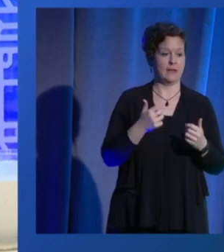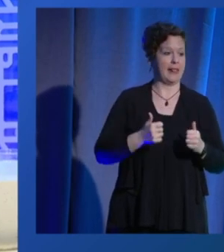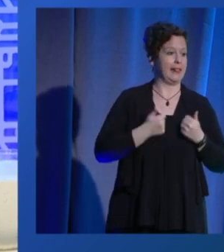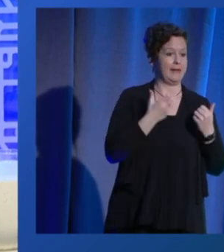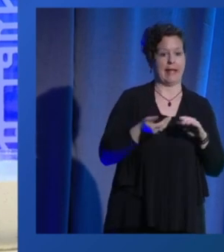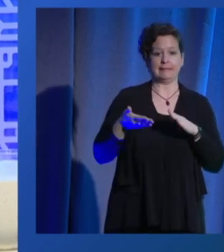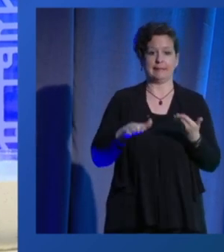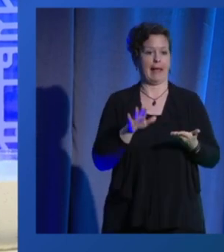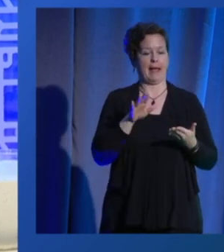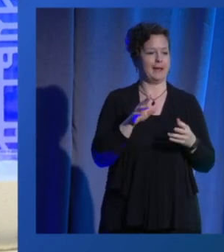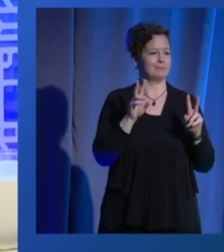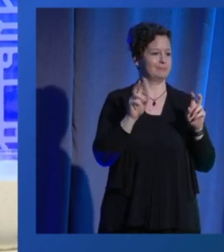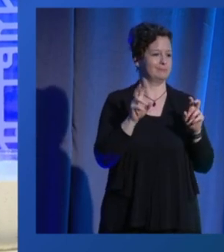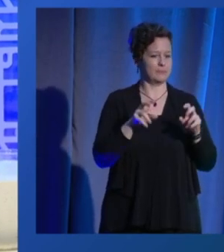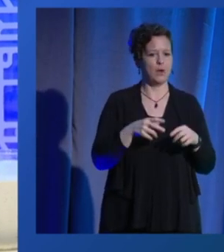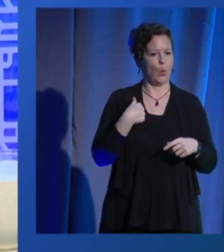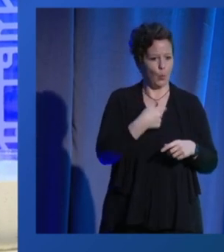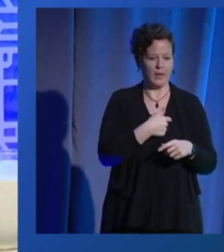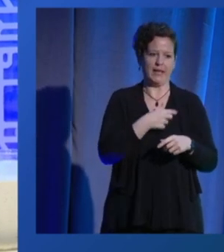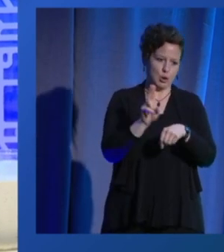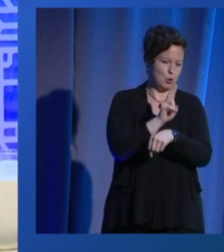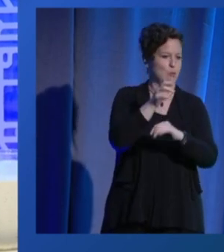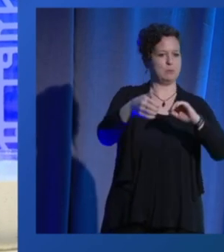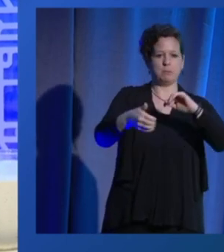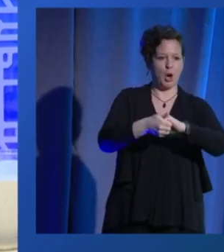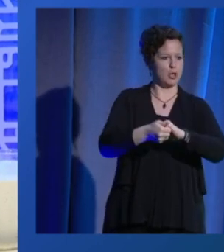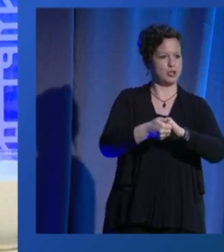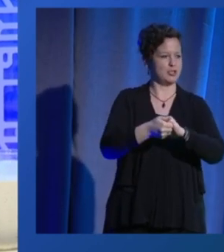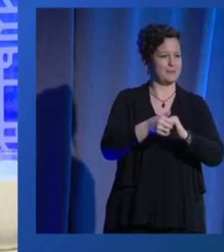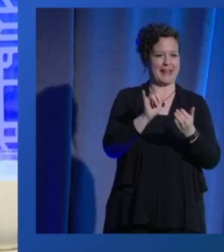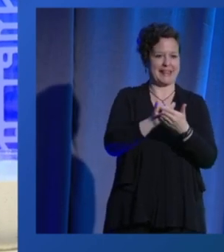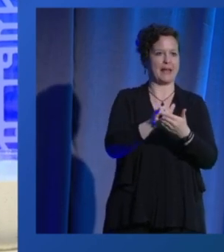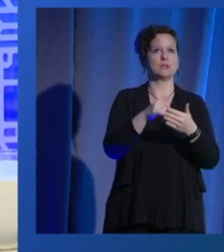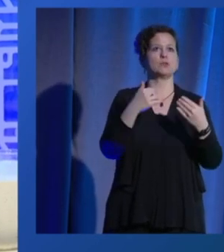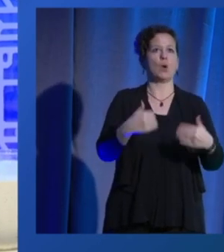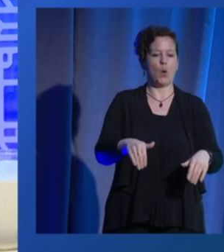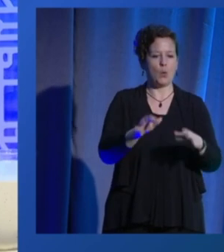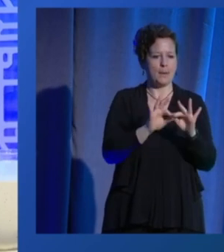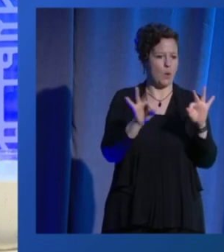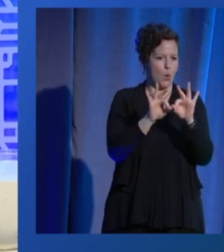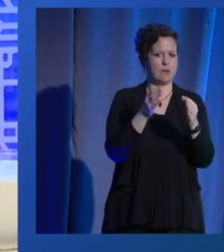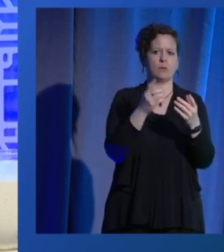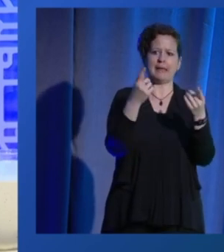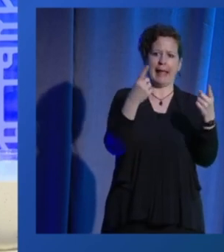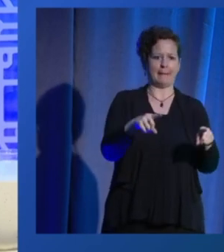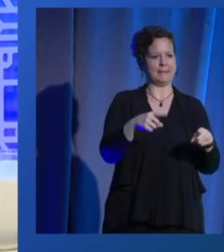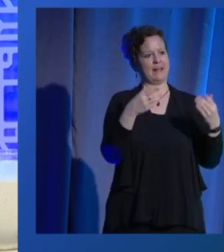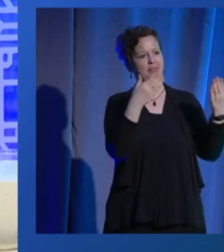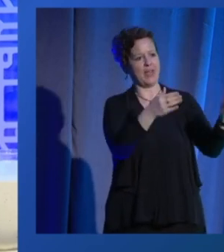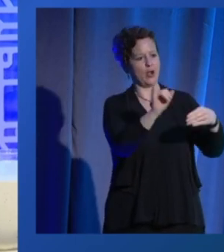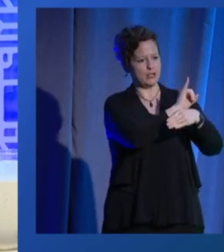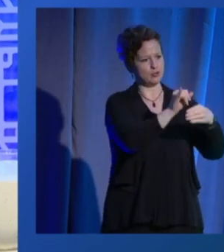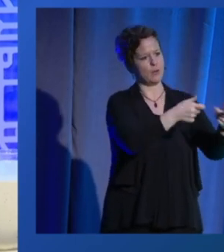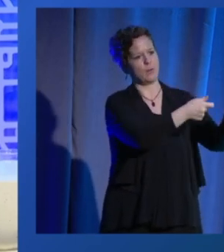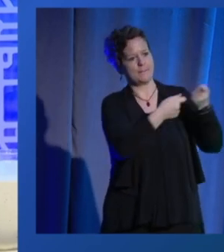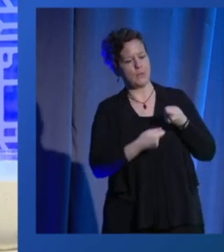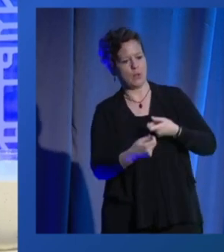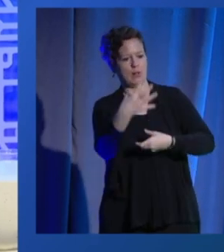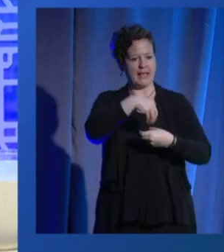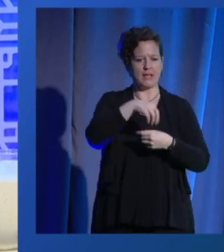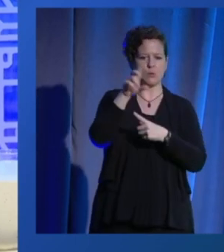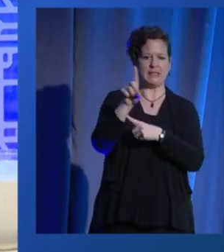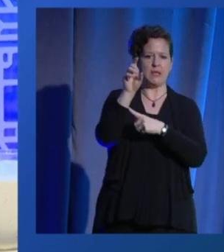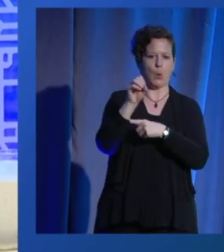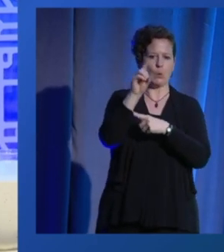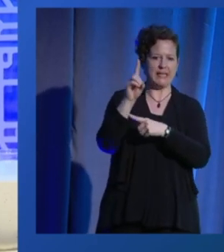industry Partnerships right the ability to be able to bring bring the best a breed of things that are going on in industry and bring it into the Department of Defense or into